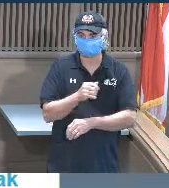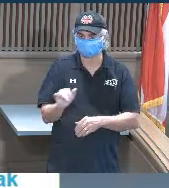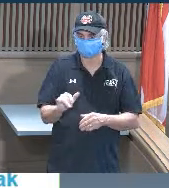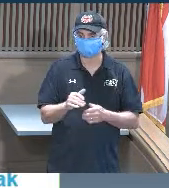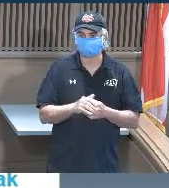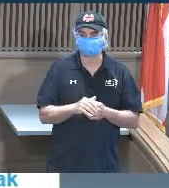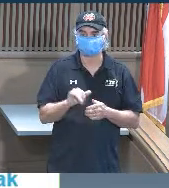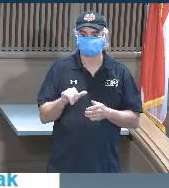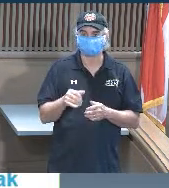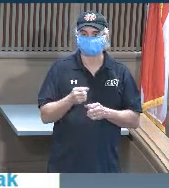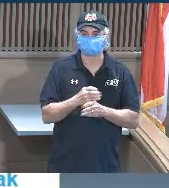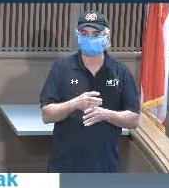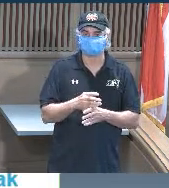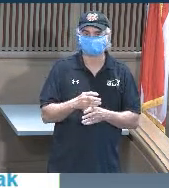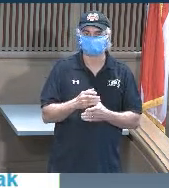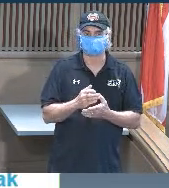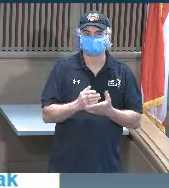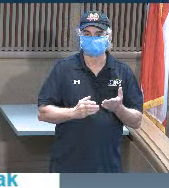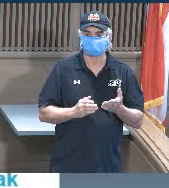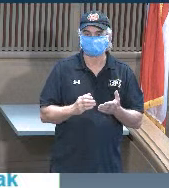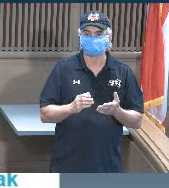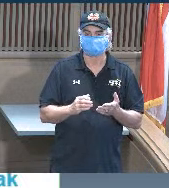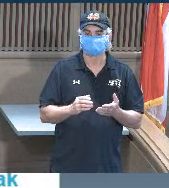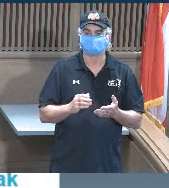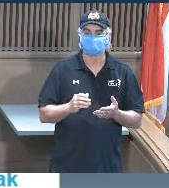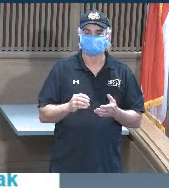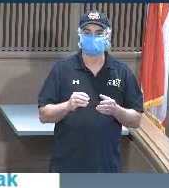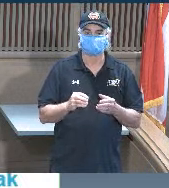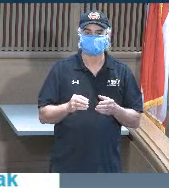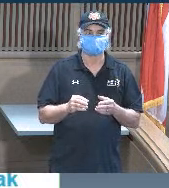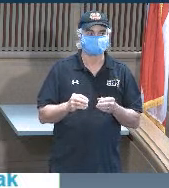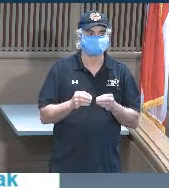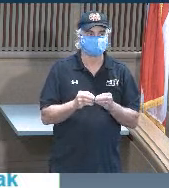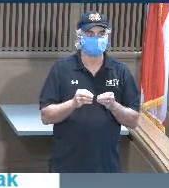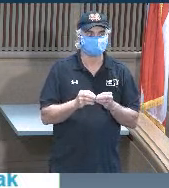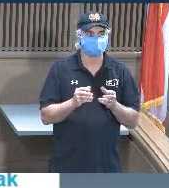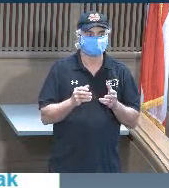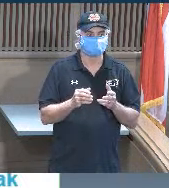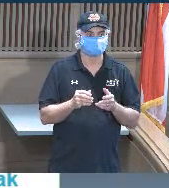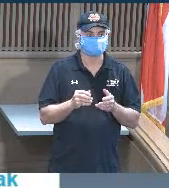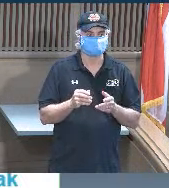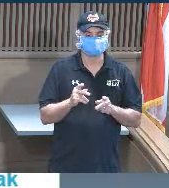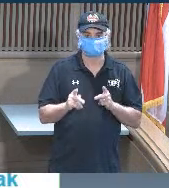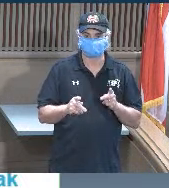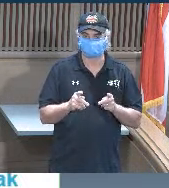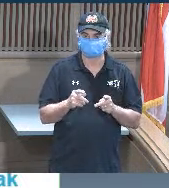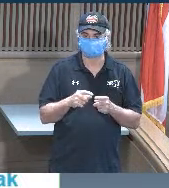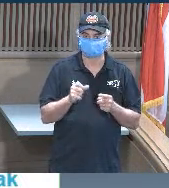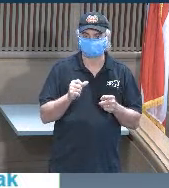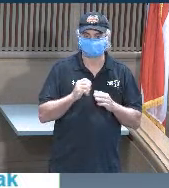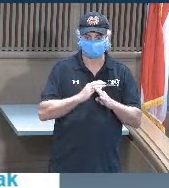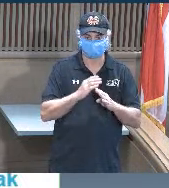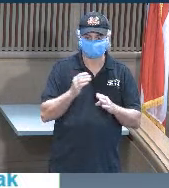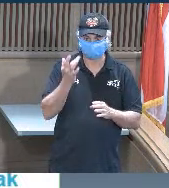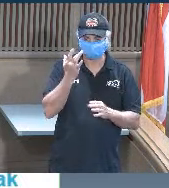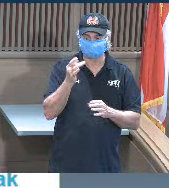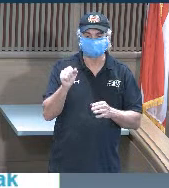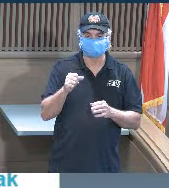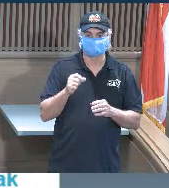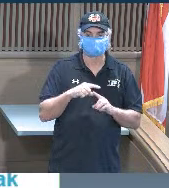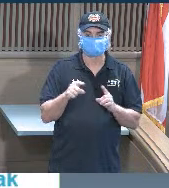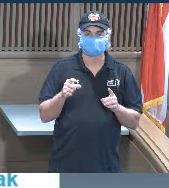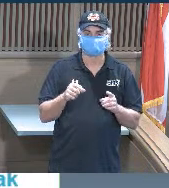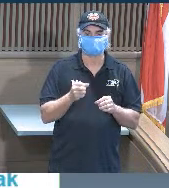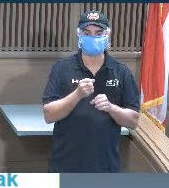a big deal in keeping some of our more experienced citizens from getting sick, but it's also decreasing that average age of the people who are being